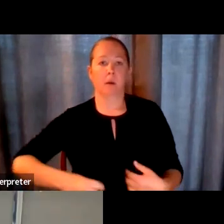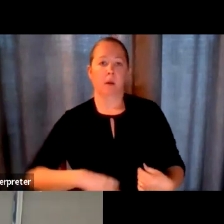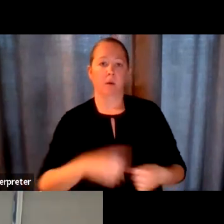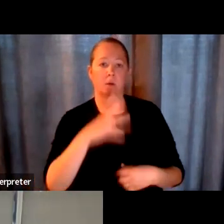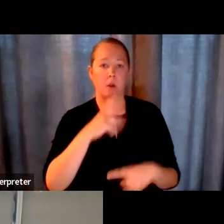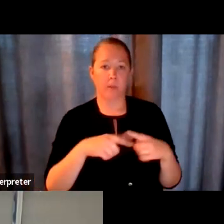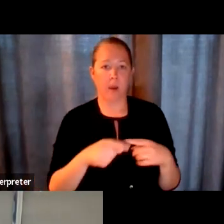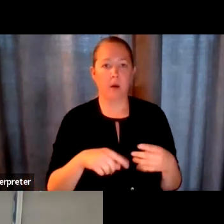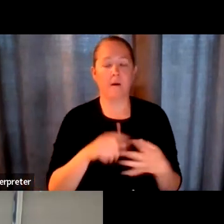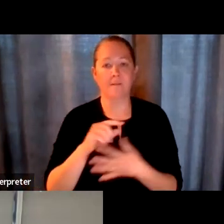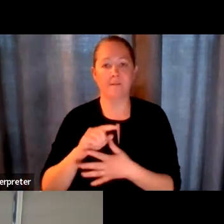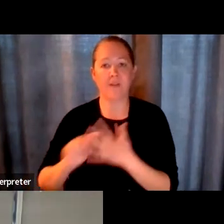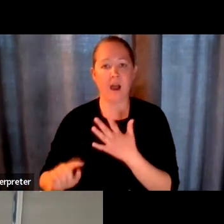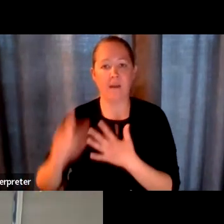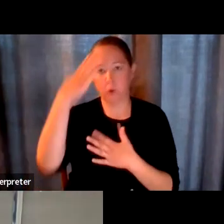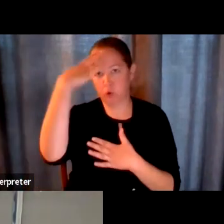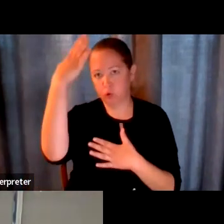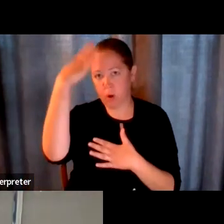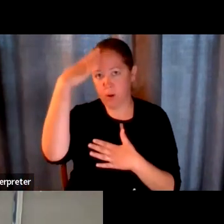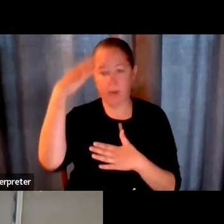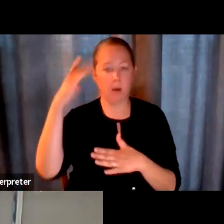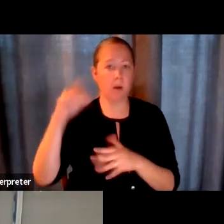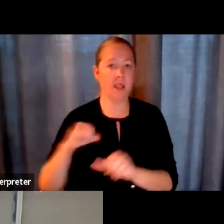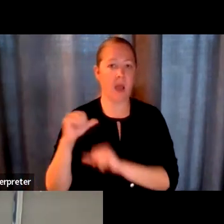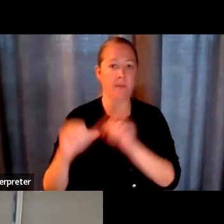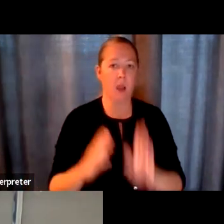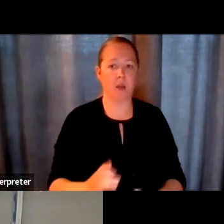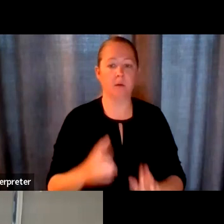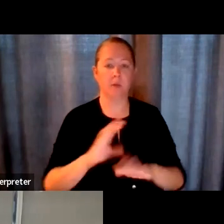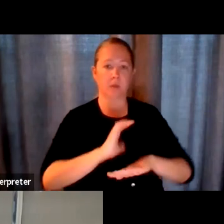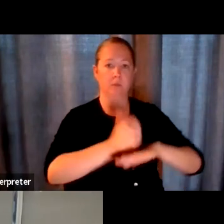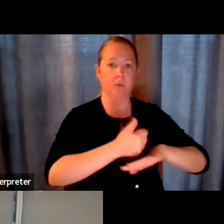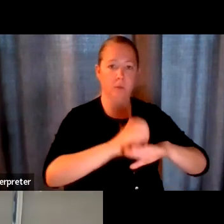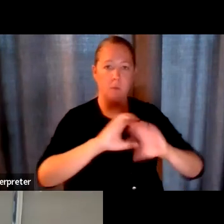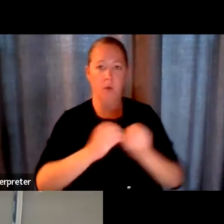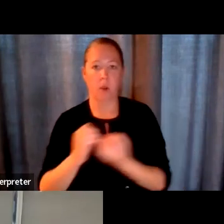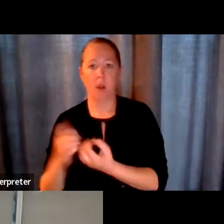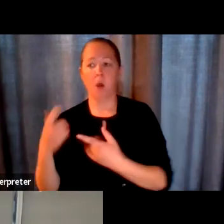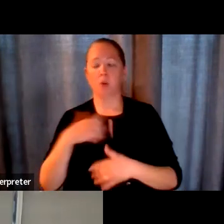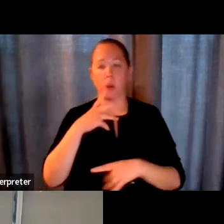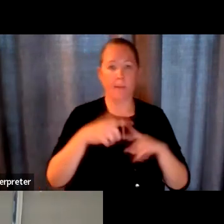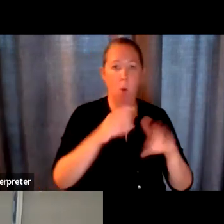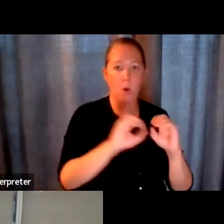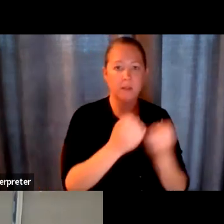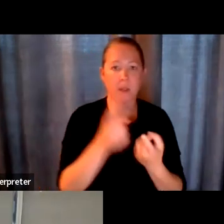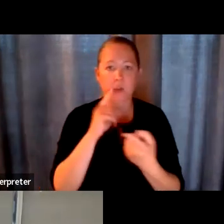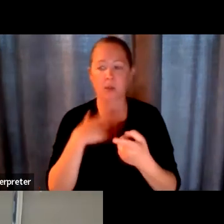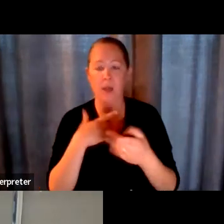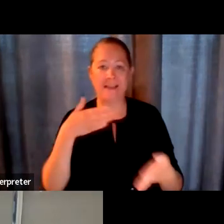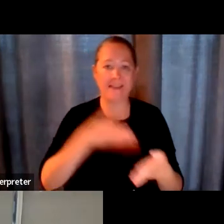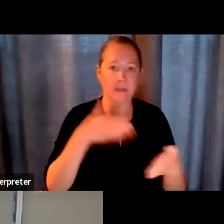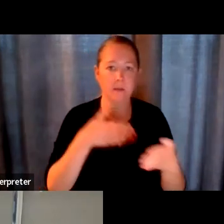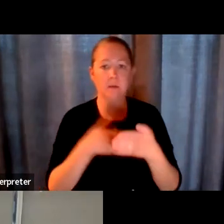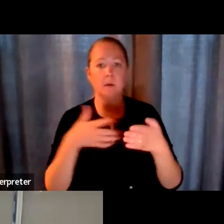who started their own organizations. We're talking about the organizations that fight reproductive freedom. And the